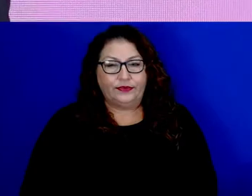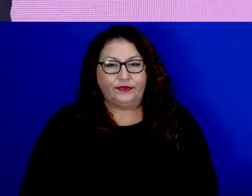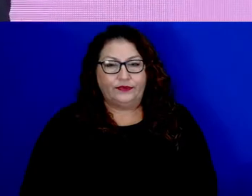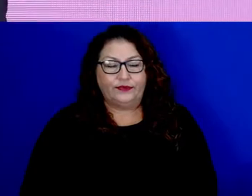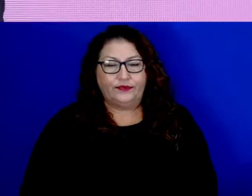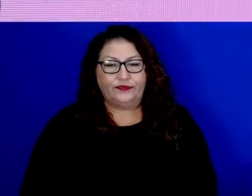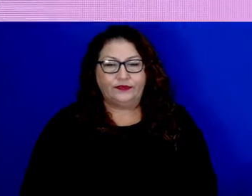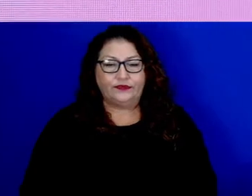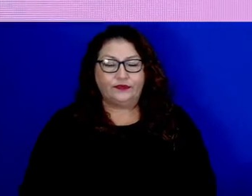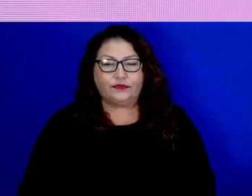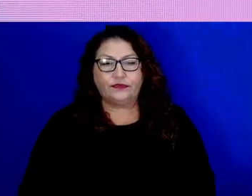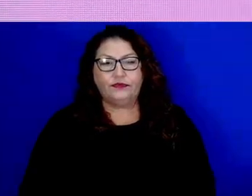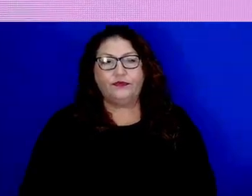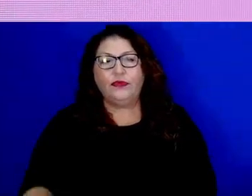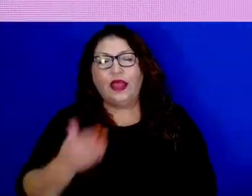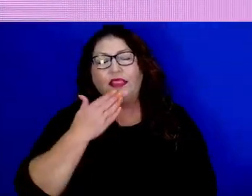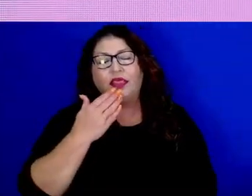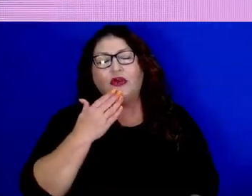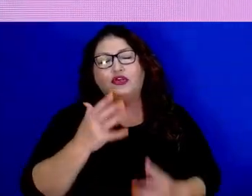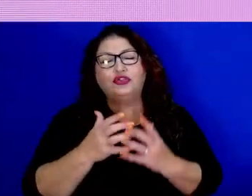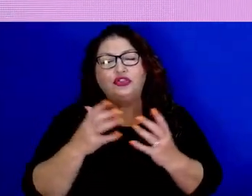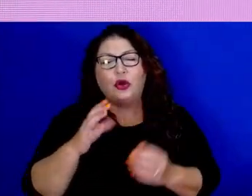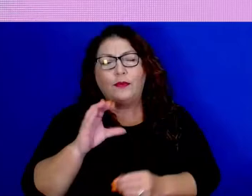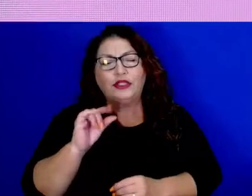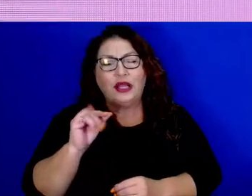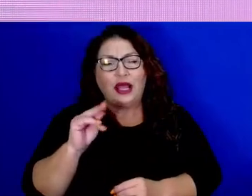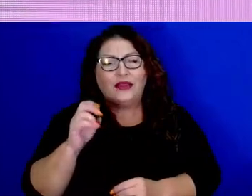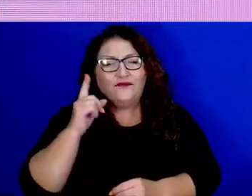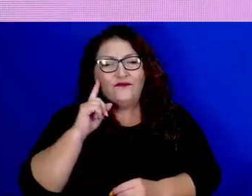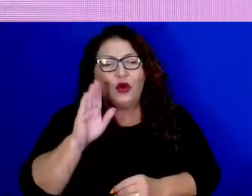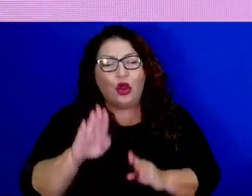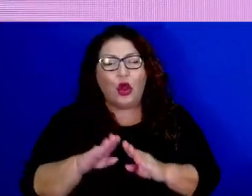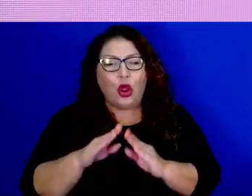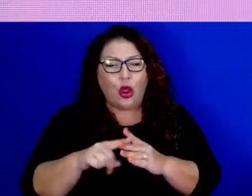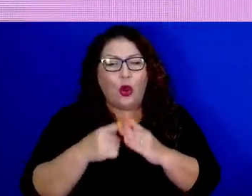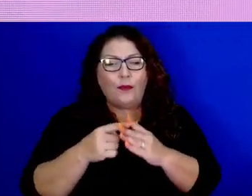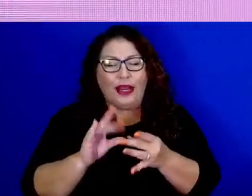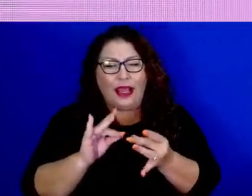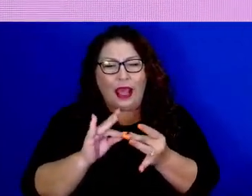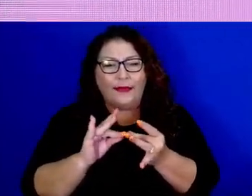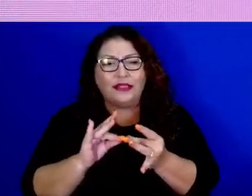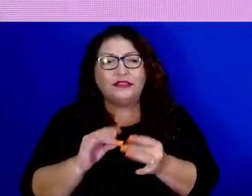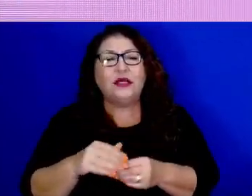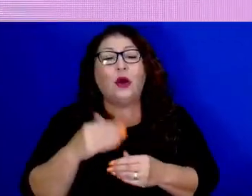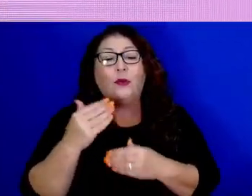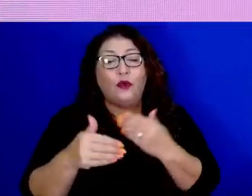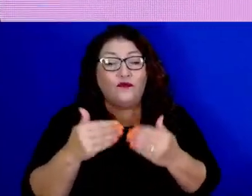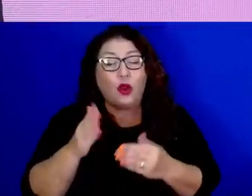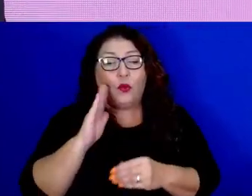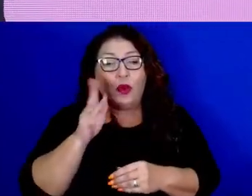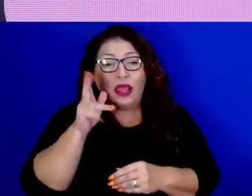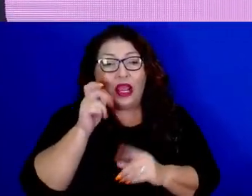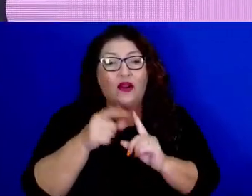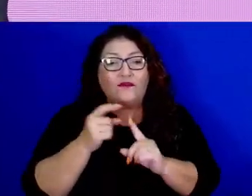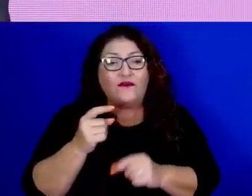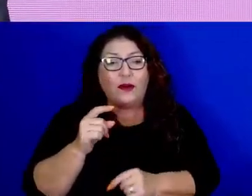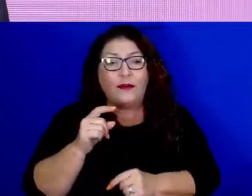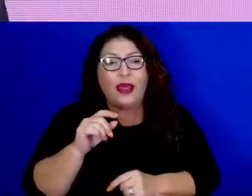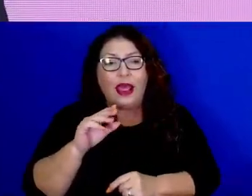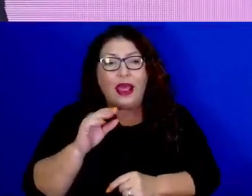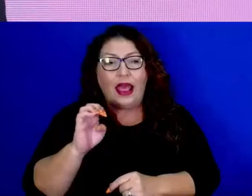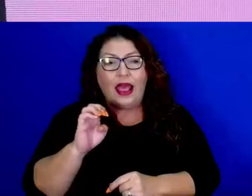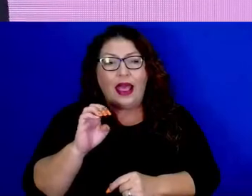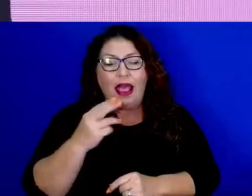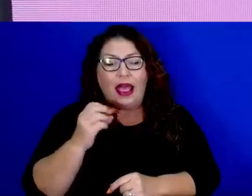Thank you so much, Carleen, for your opening comments there. Now, moving on, we're going to hear from Helena Dalli, who is the European Commissioner